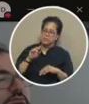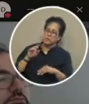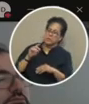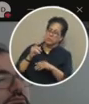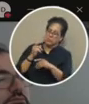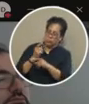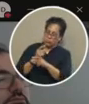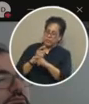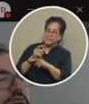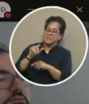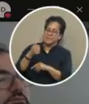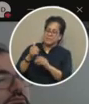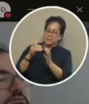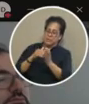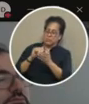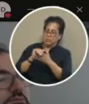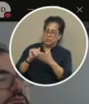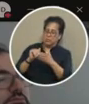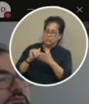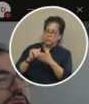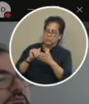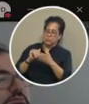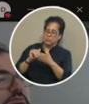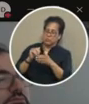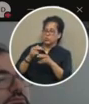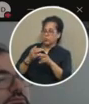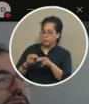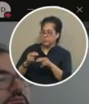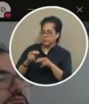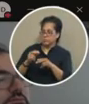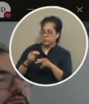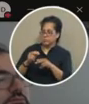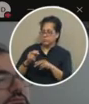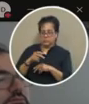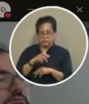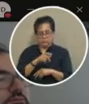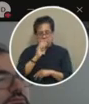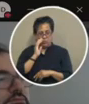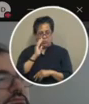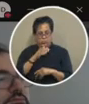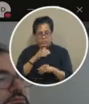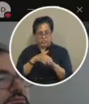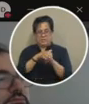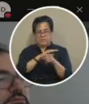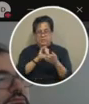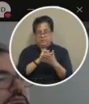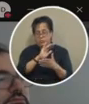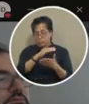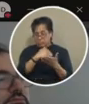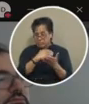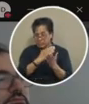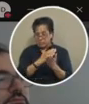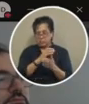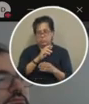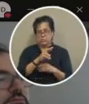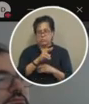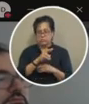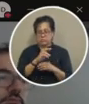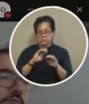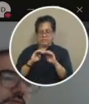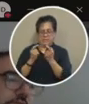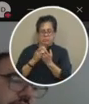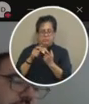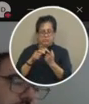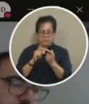understand, it's a $10,000 shortcoming as far as the funding. And will y'all be able to cover that with your budget, or is that something council needs